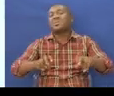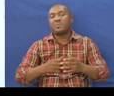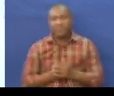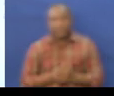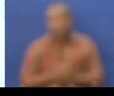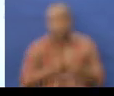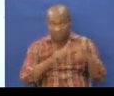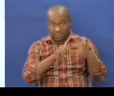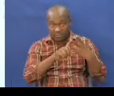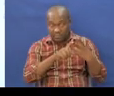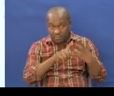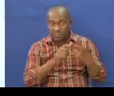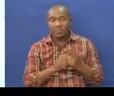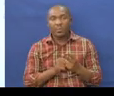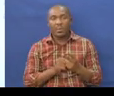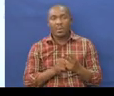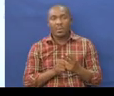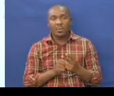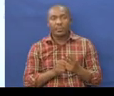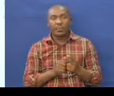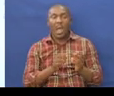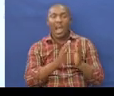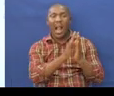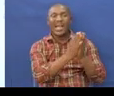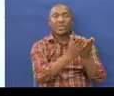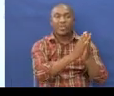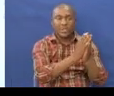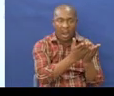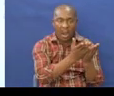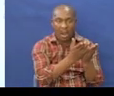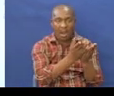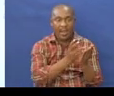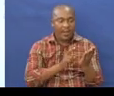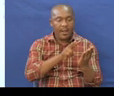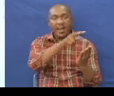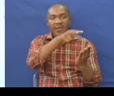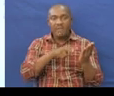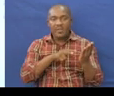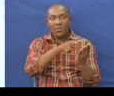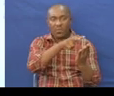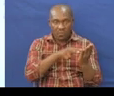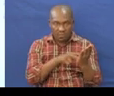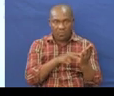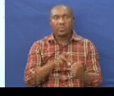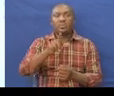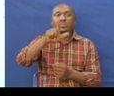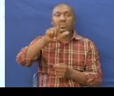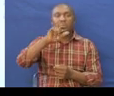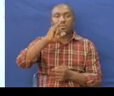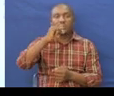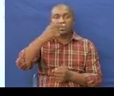Second stage is literature review. After you have identified your problem, you have to